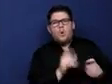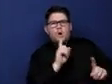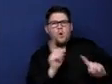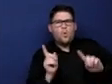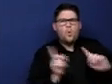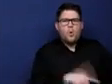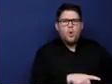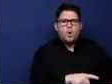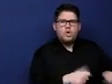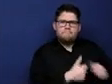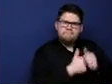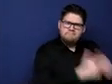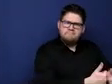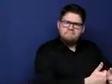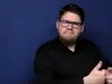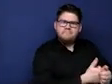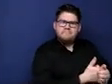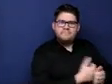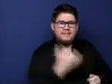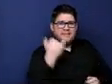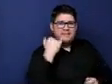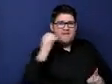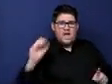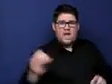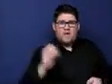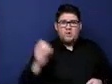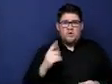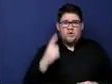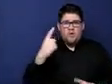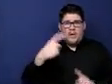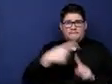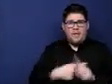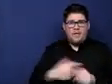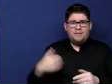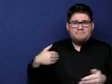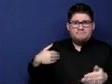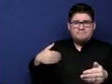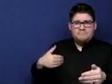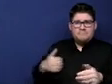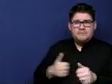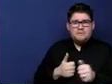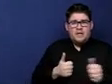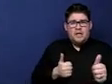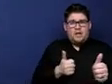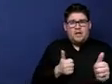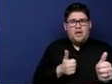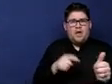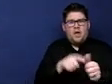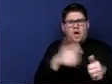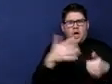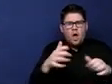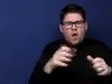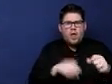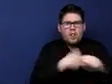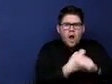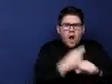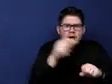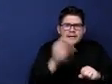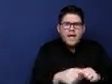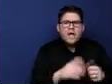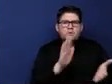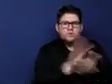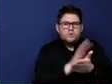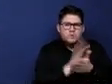in response to an aggressive form of the virus, because if Ontario's a month ahead, like you mentioned, they've got lockdowns and school closures, why not be